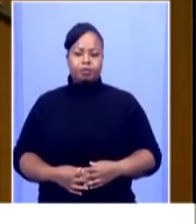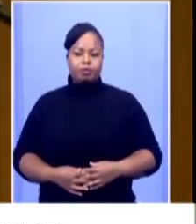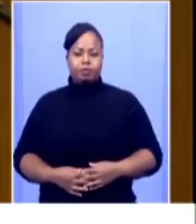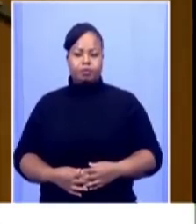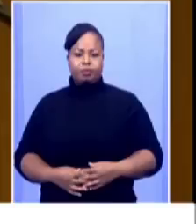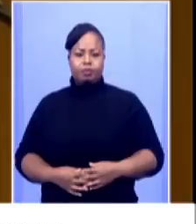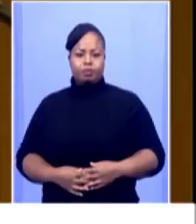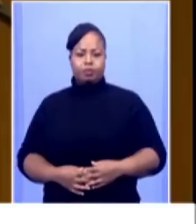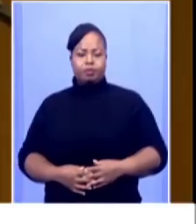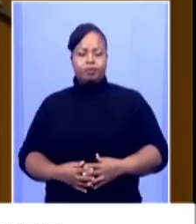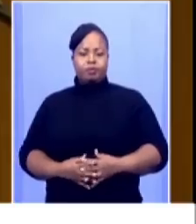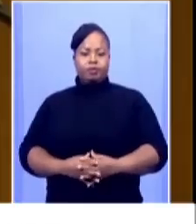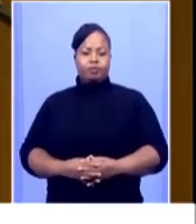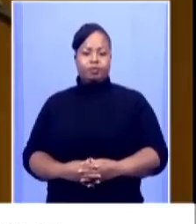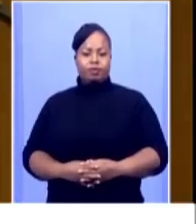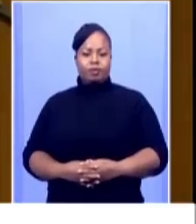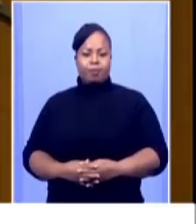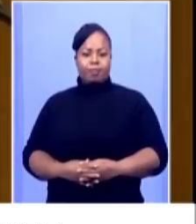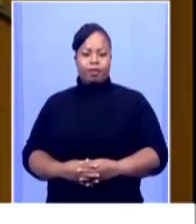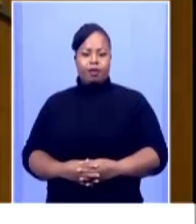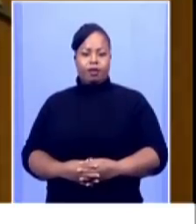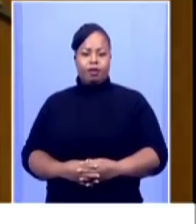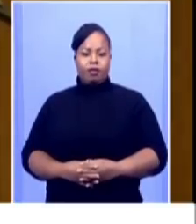Just a minute.